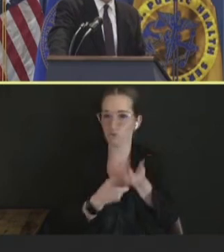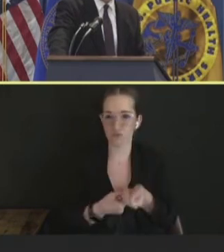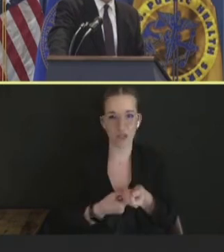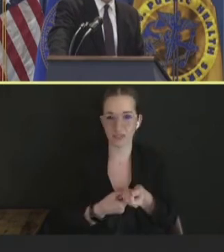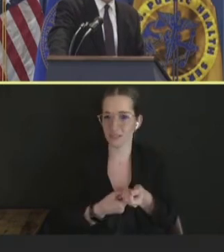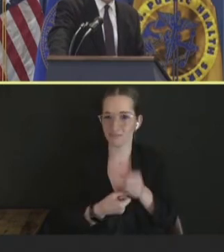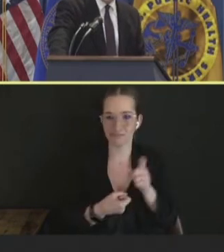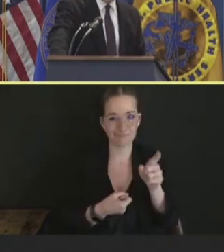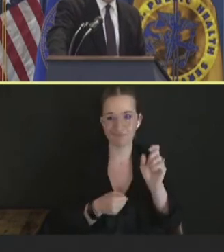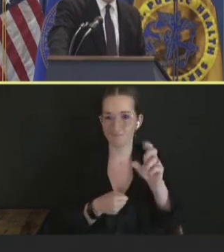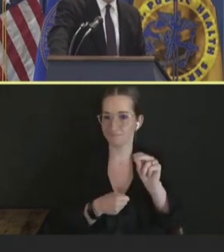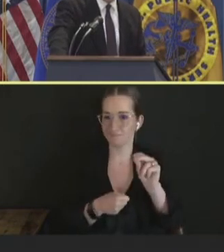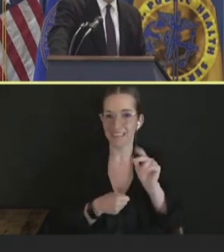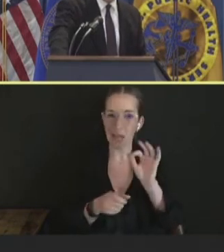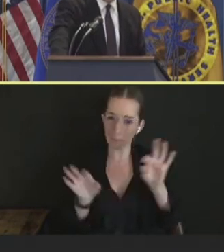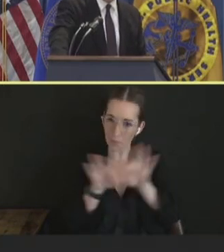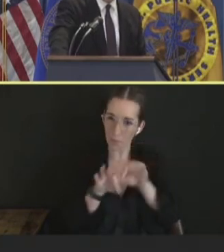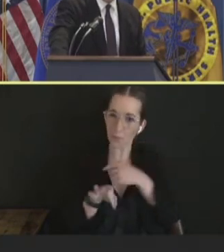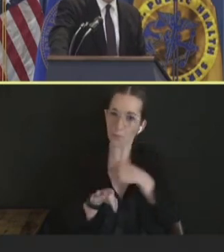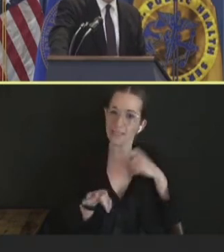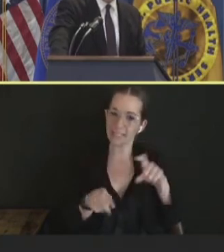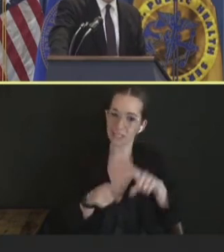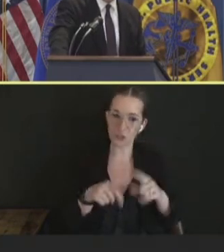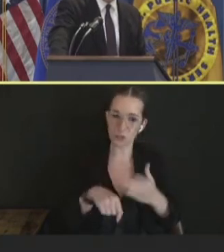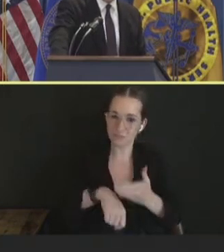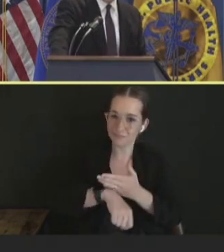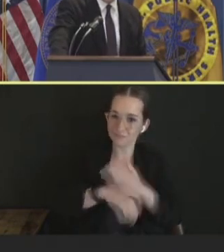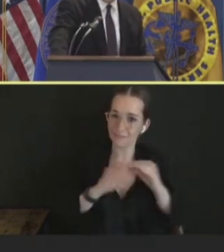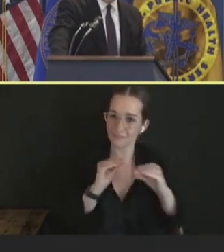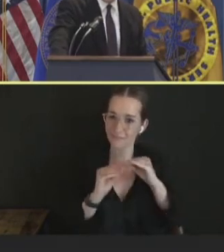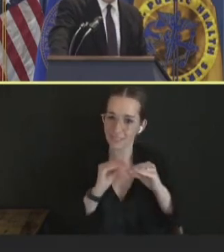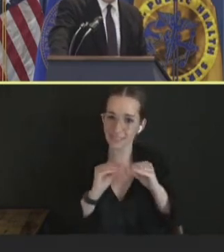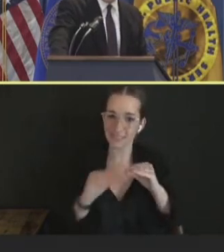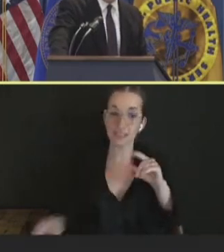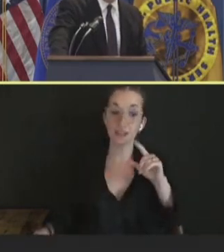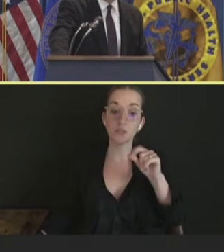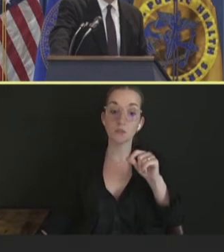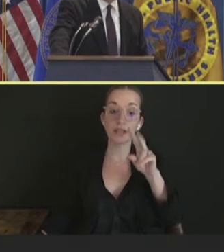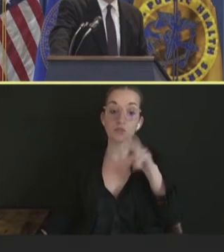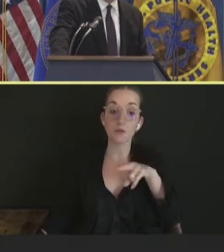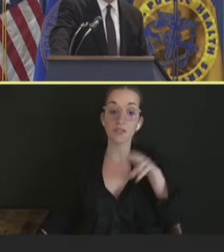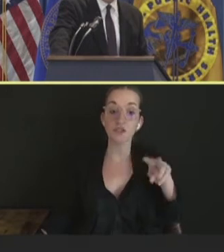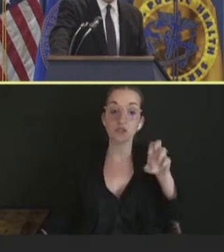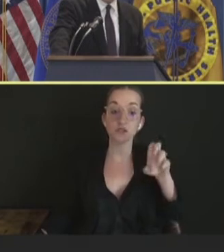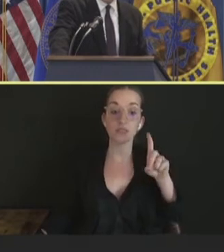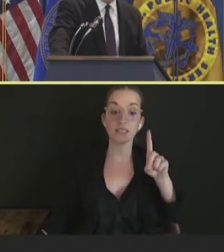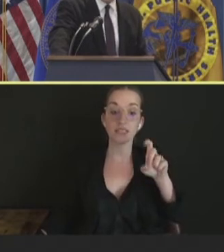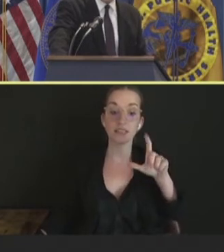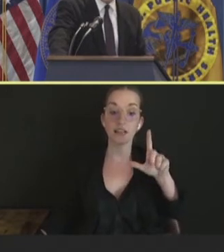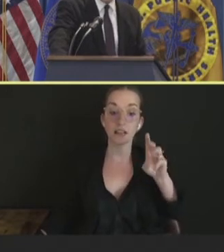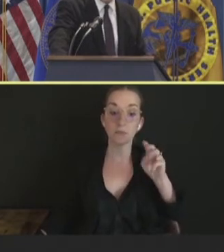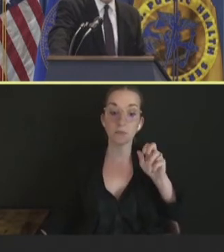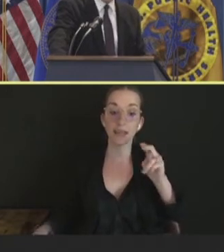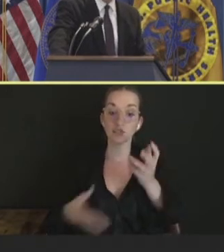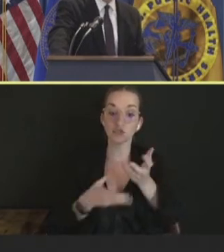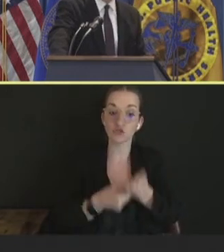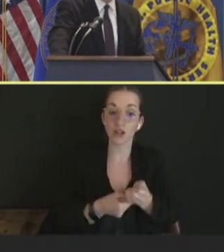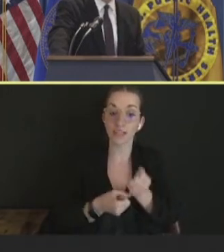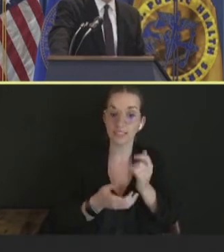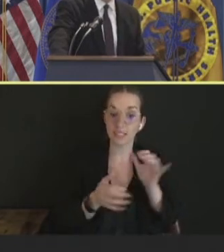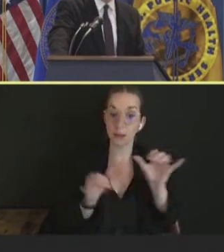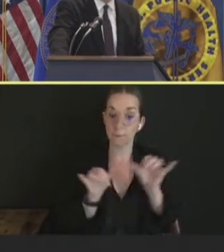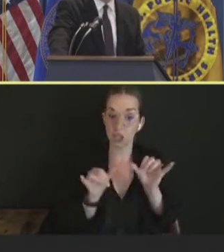we need to fix. The 2022 Edelman Trust Barometer had a special report on trust and health, and it